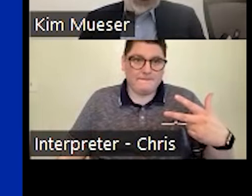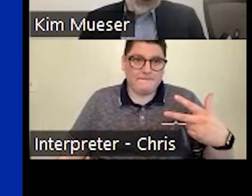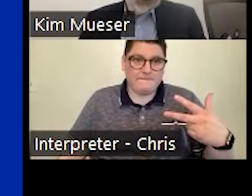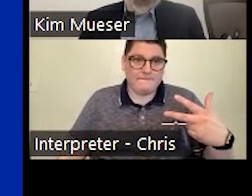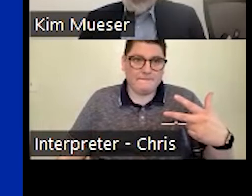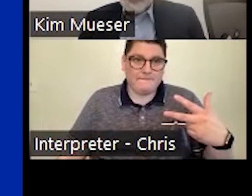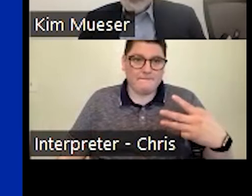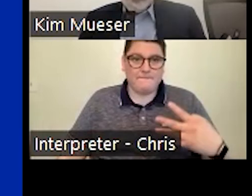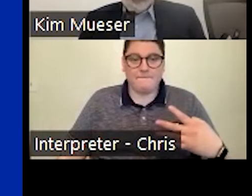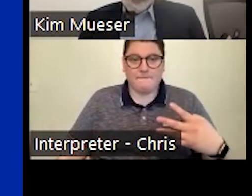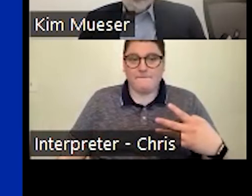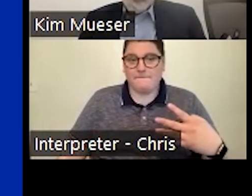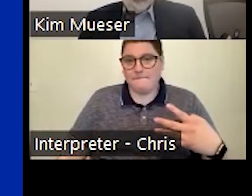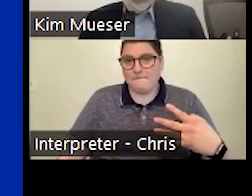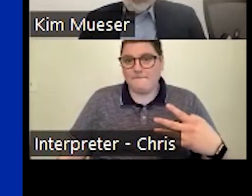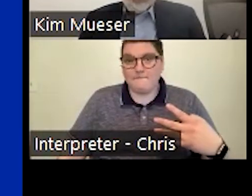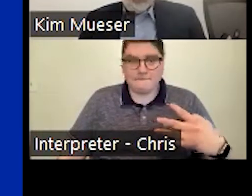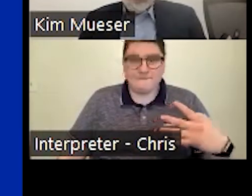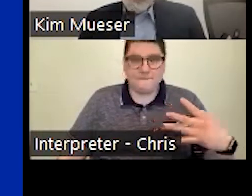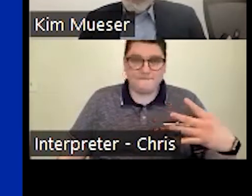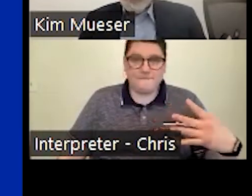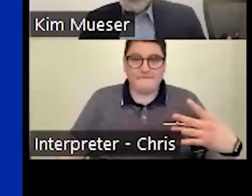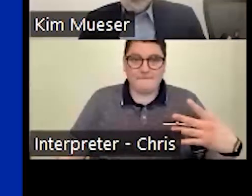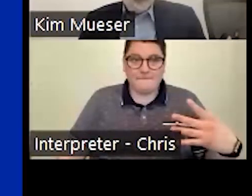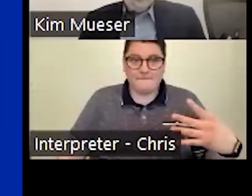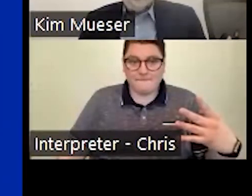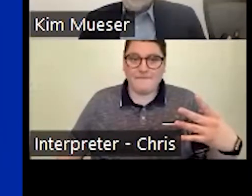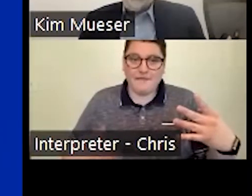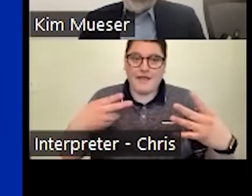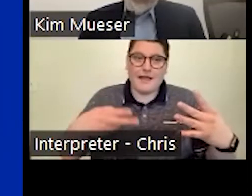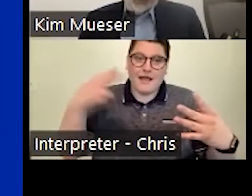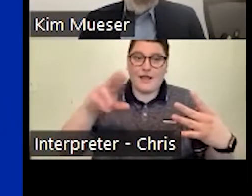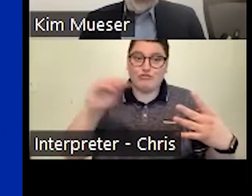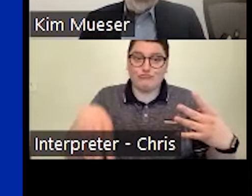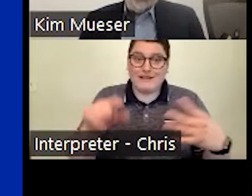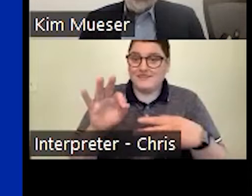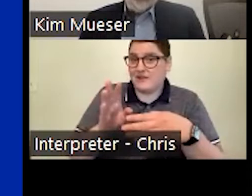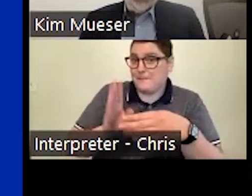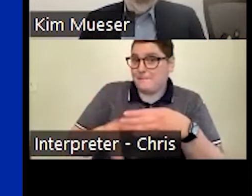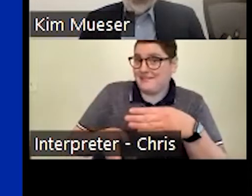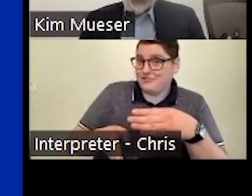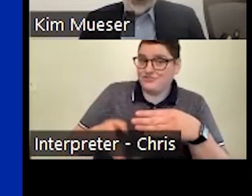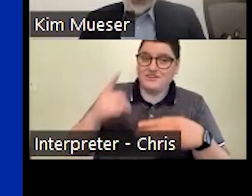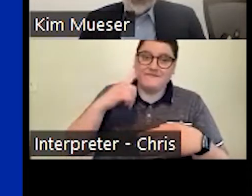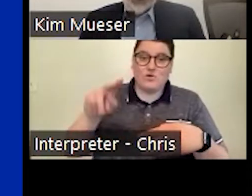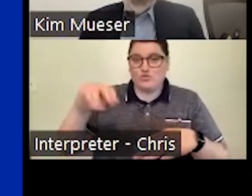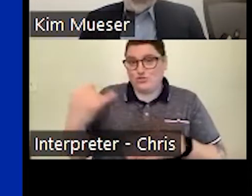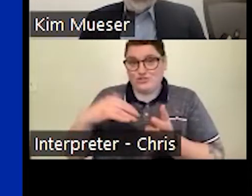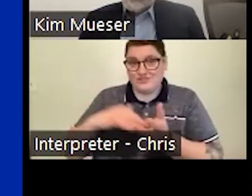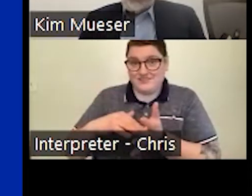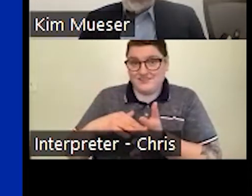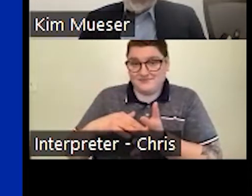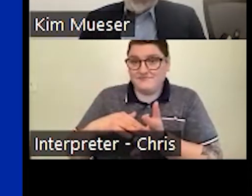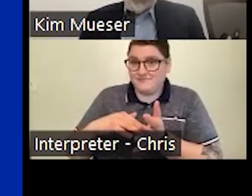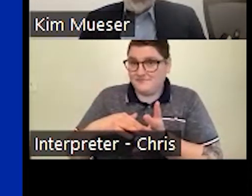In addition, not reviewing it here, but there were higher rates of completion of participants in the New Jersey study. It is, in